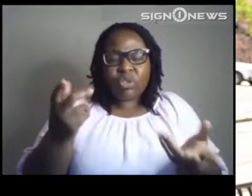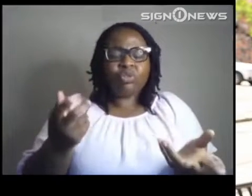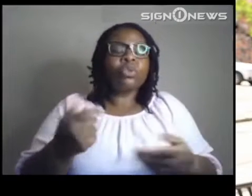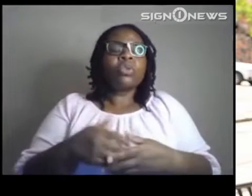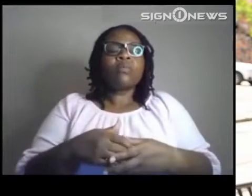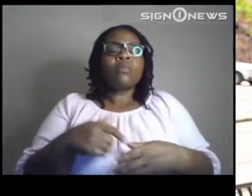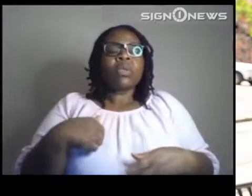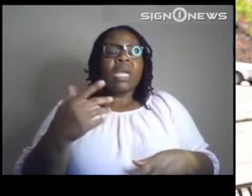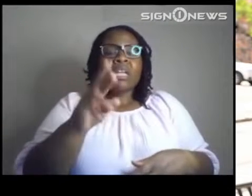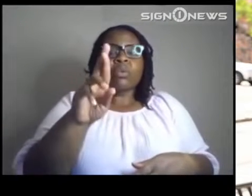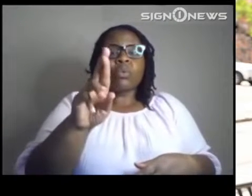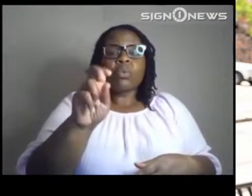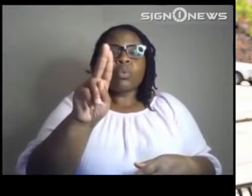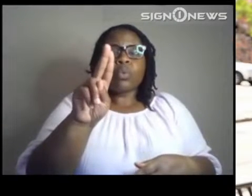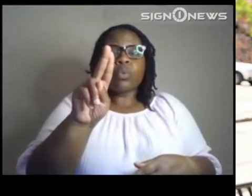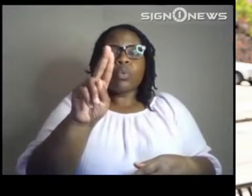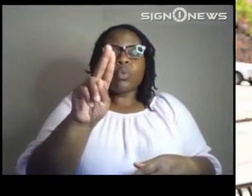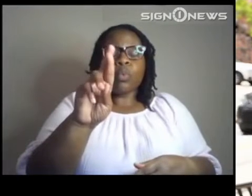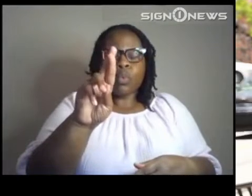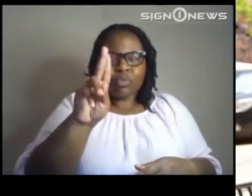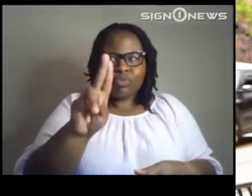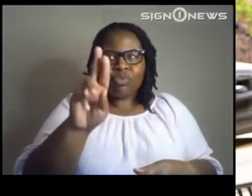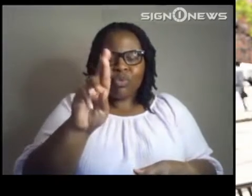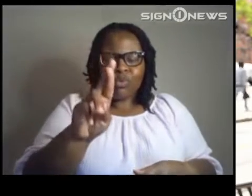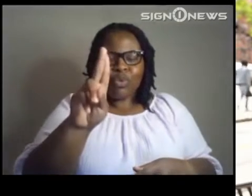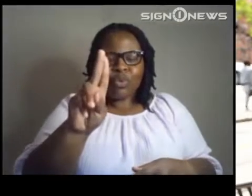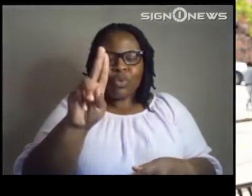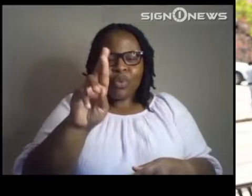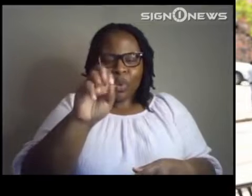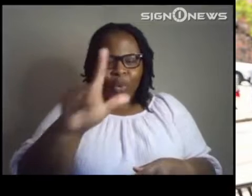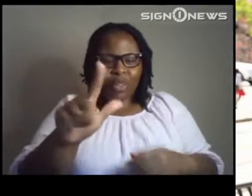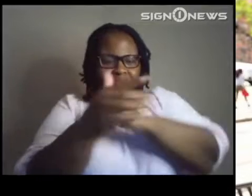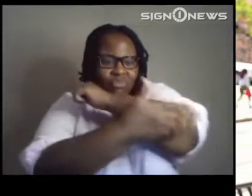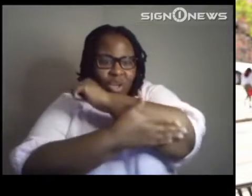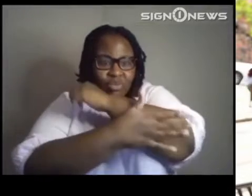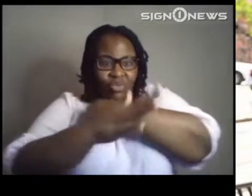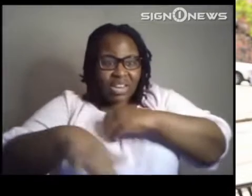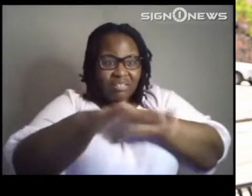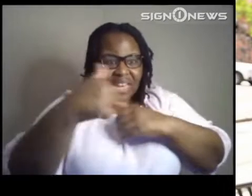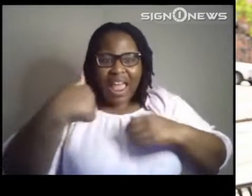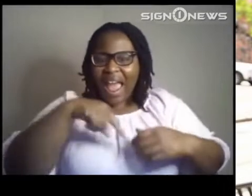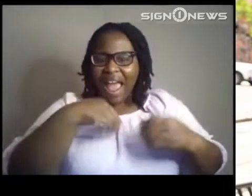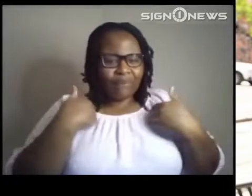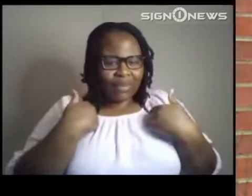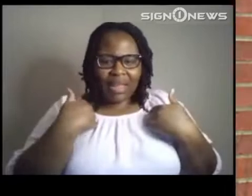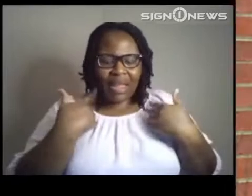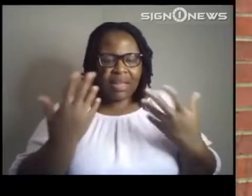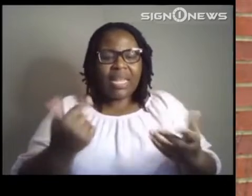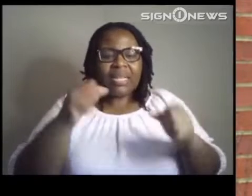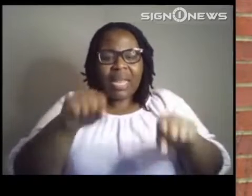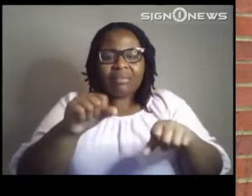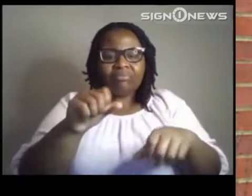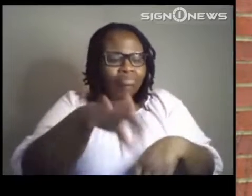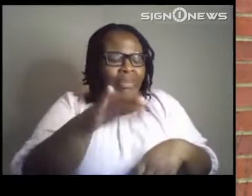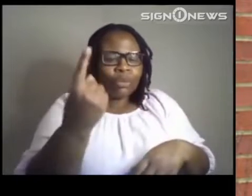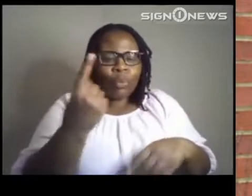MARTA Mobility van that can pick someone up in an electronic wheelchair or just a wheelchair. And with